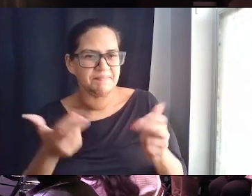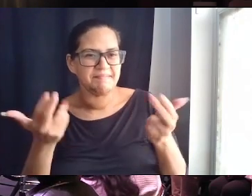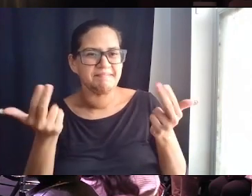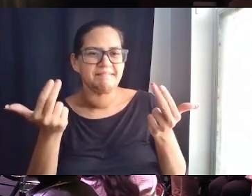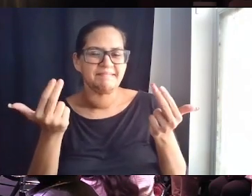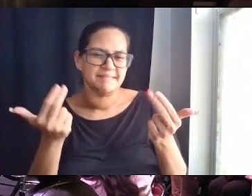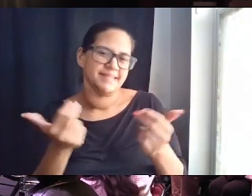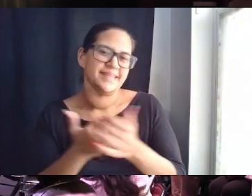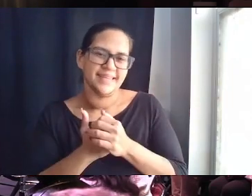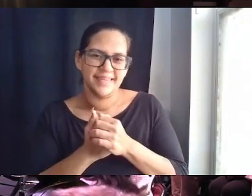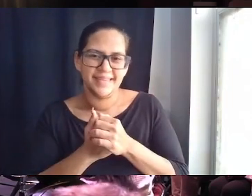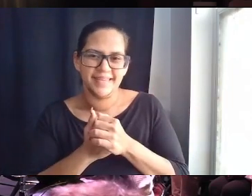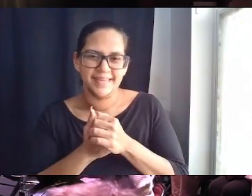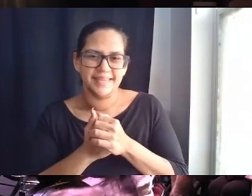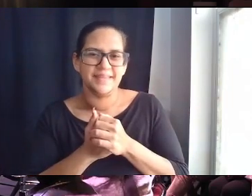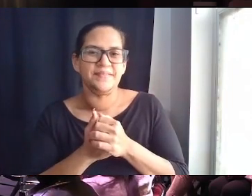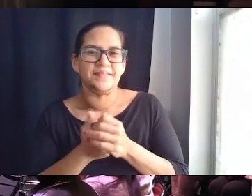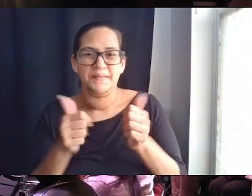Are we good?